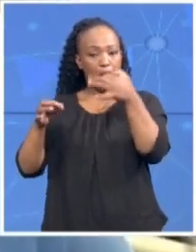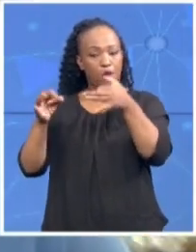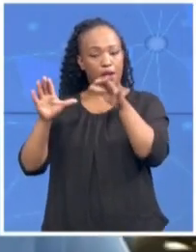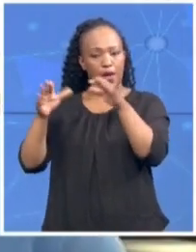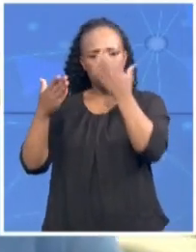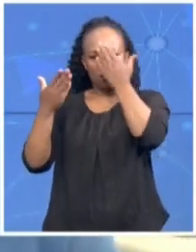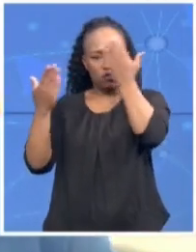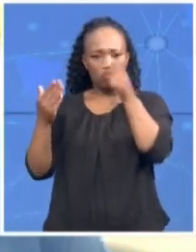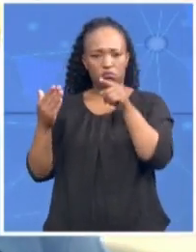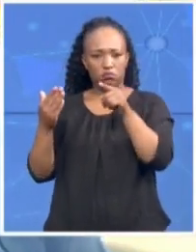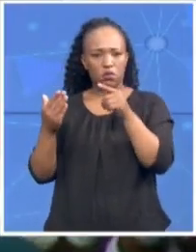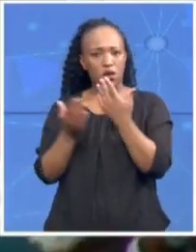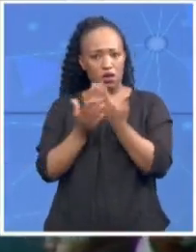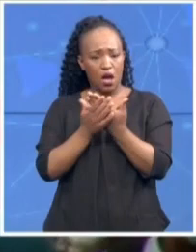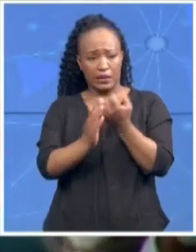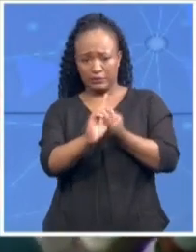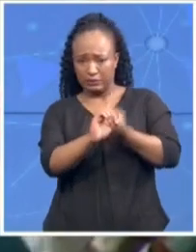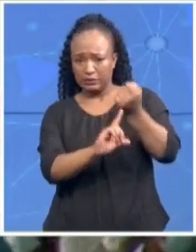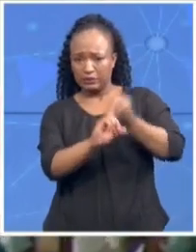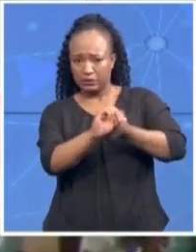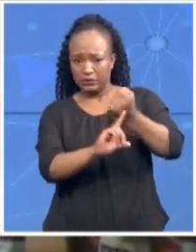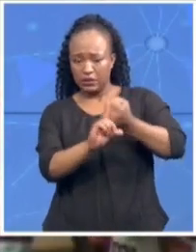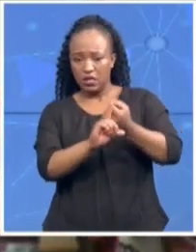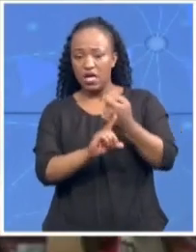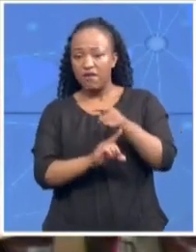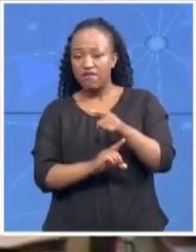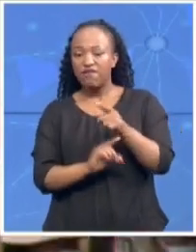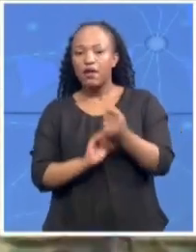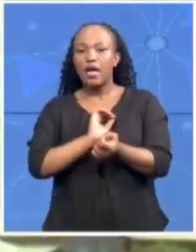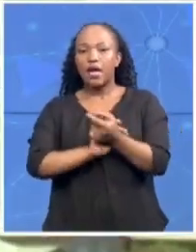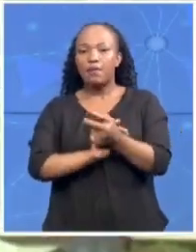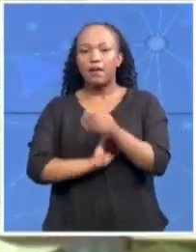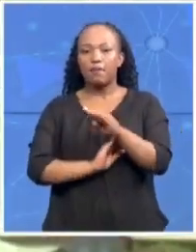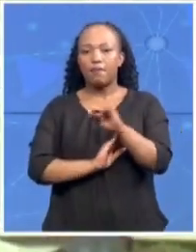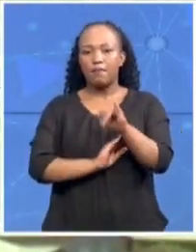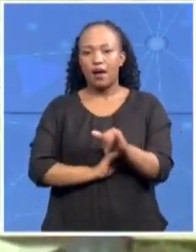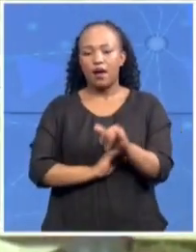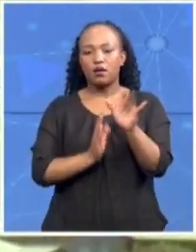come those by-elections. Zeblon Maine, SABC News, Rustenburg.